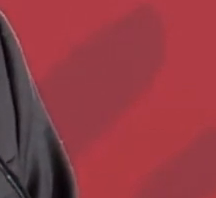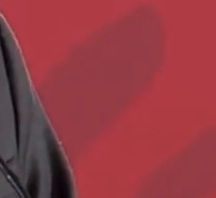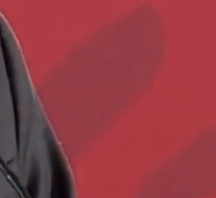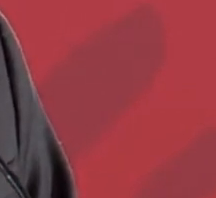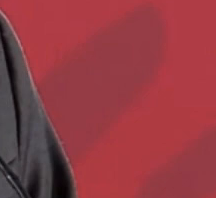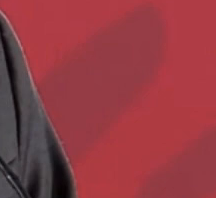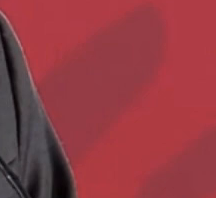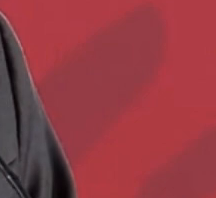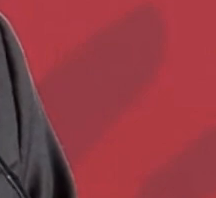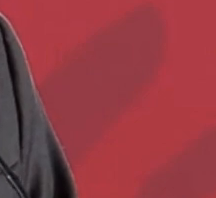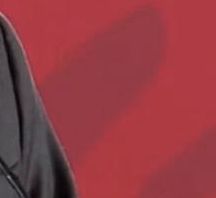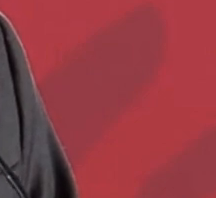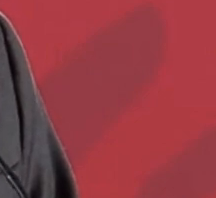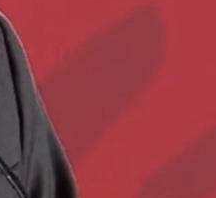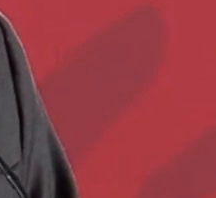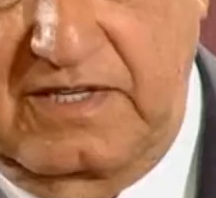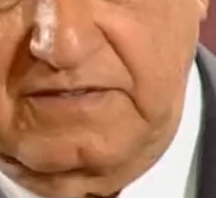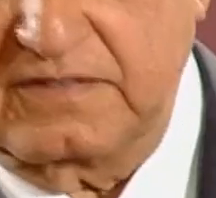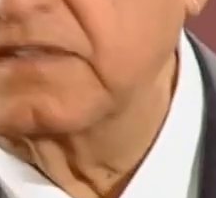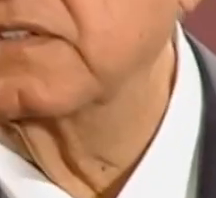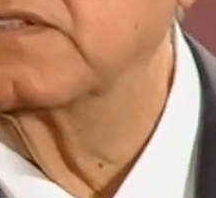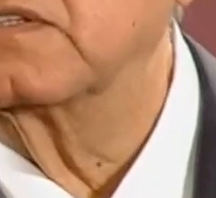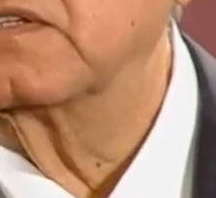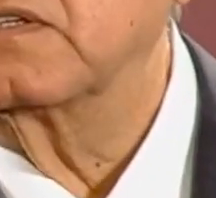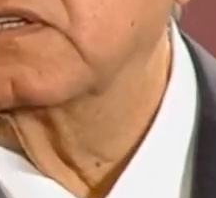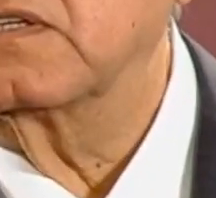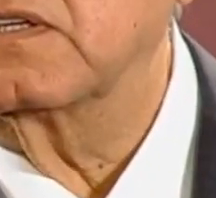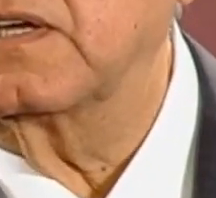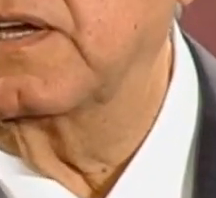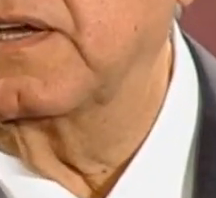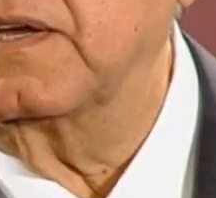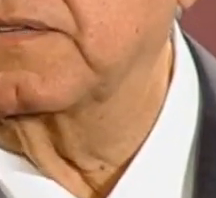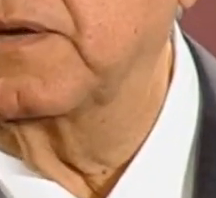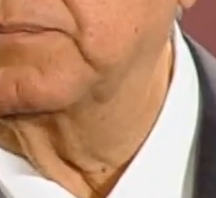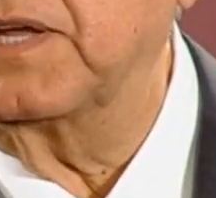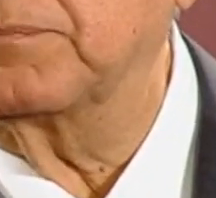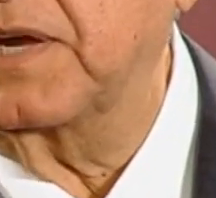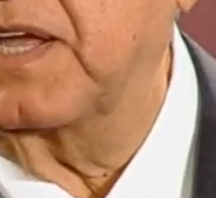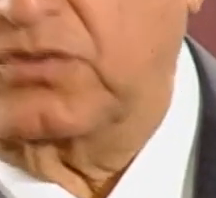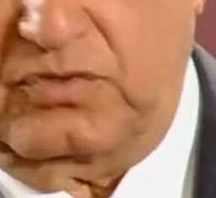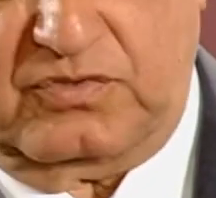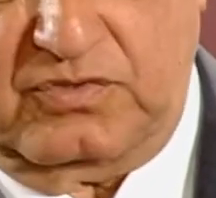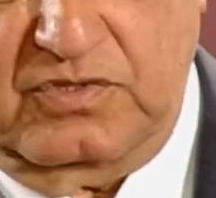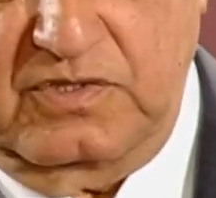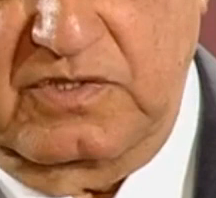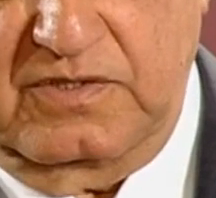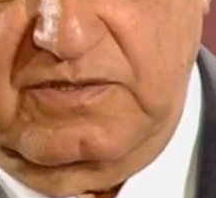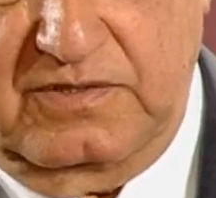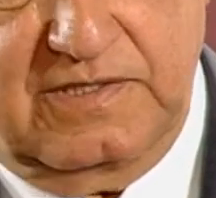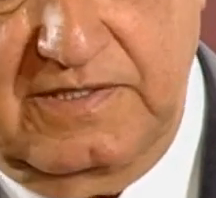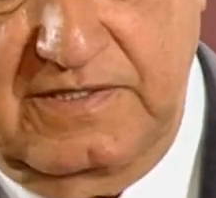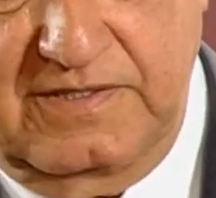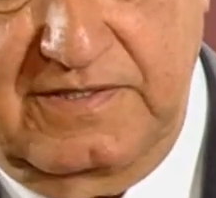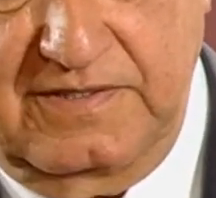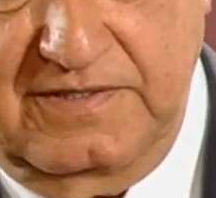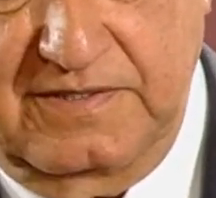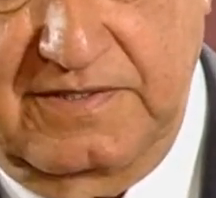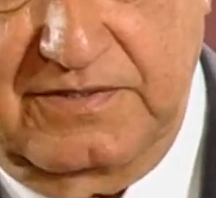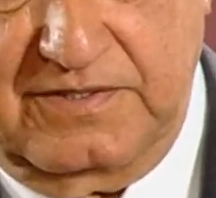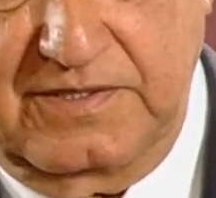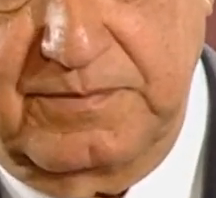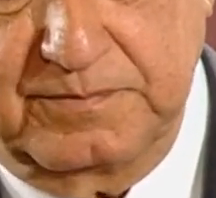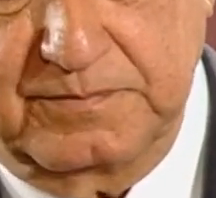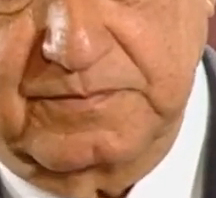there are changes in the contracts, in, of the original contracts. They've